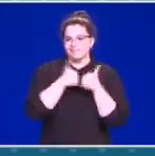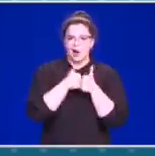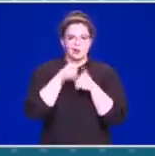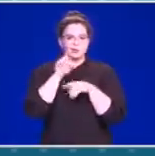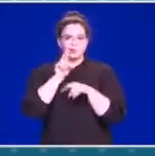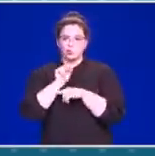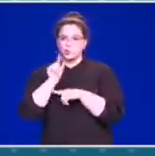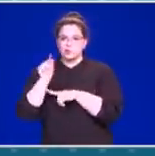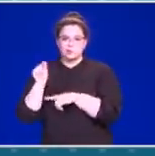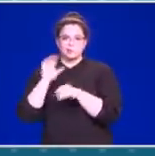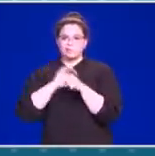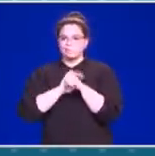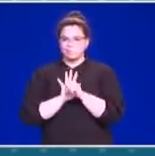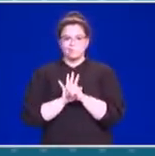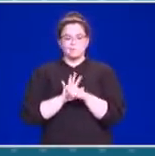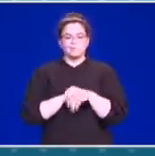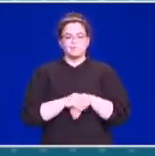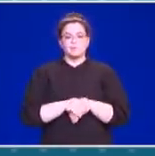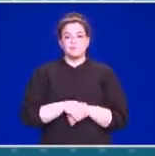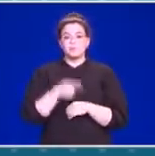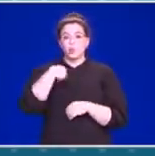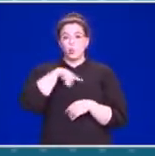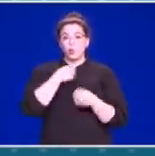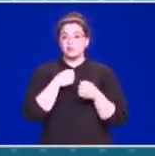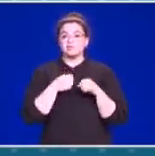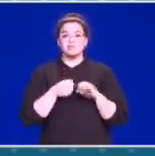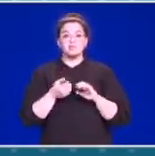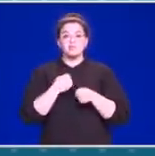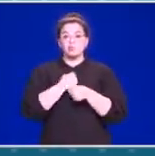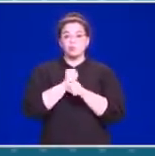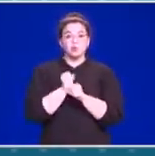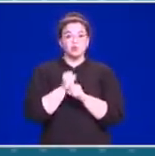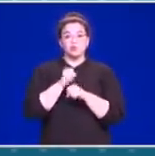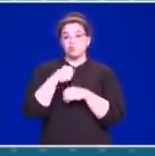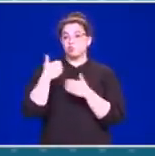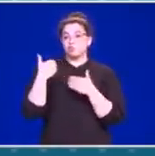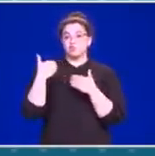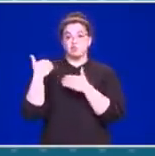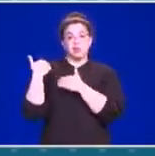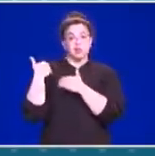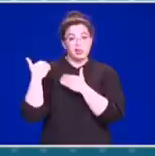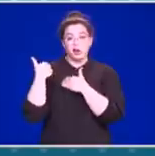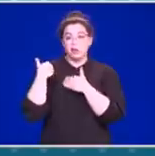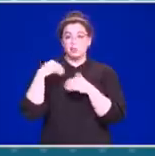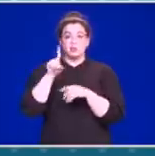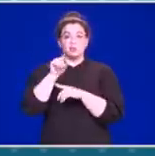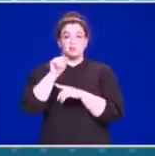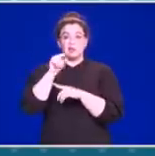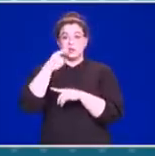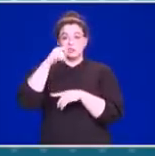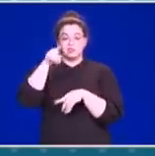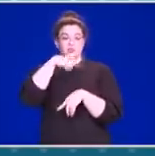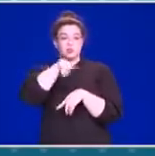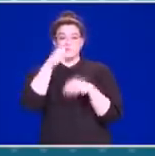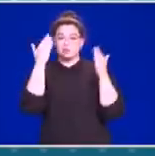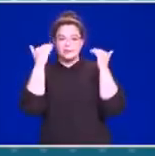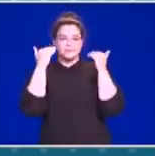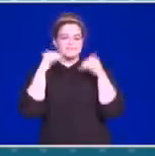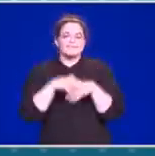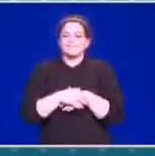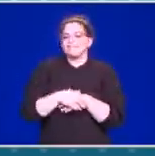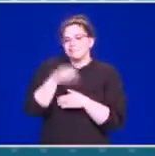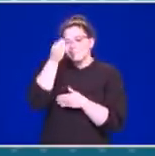2020. We have produced the reliable and usable statistics that we and the public expect. While no census is